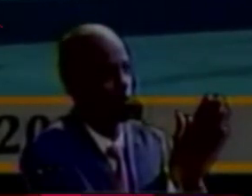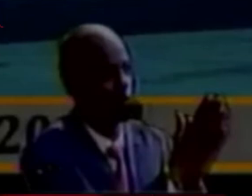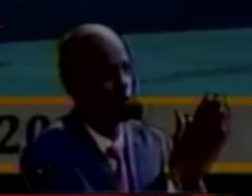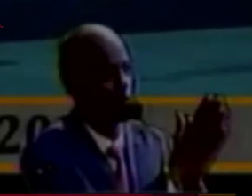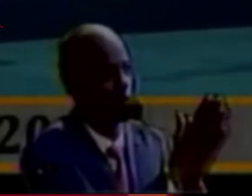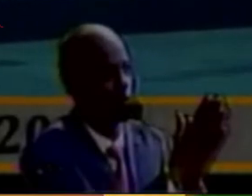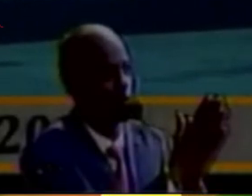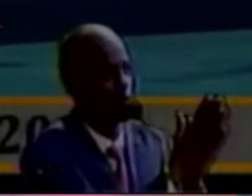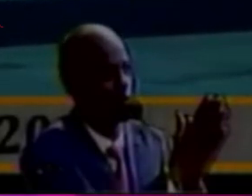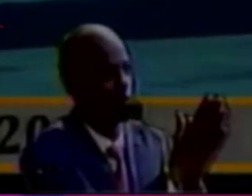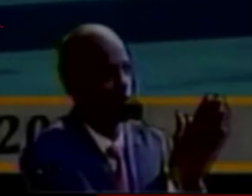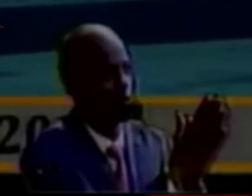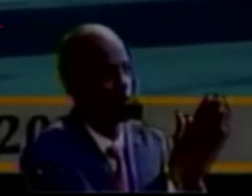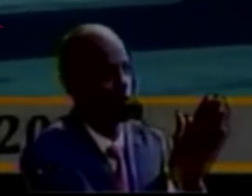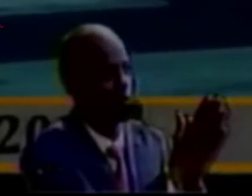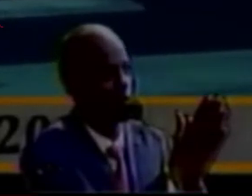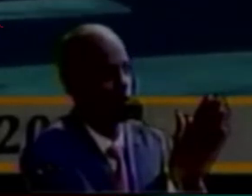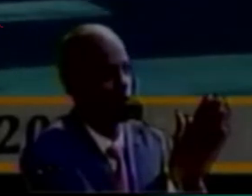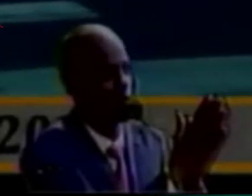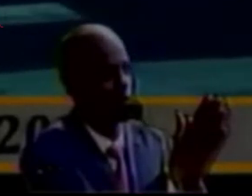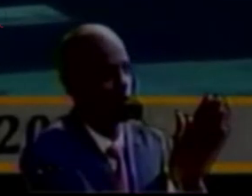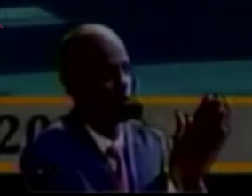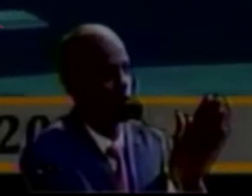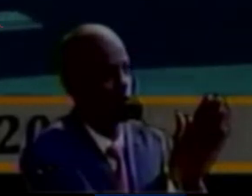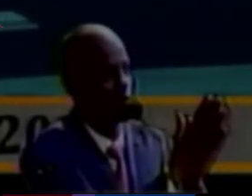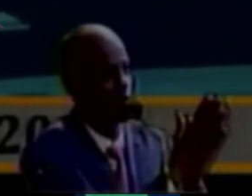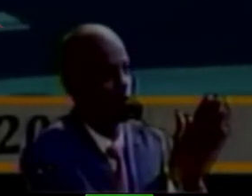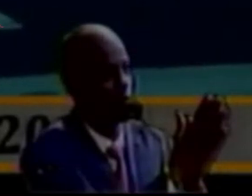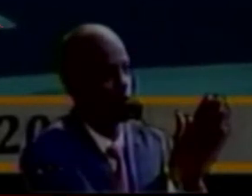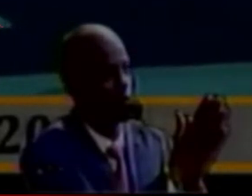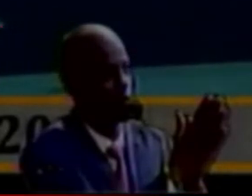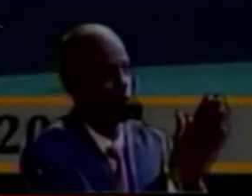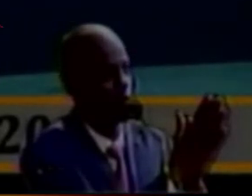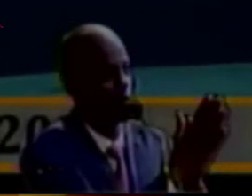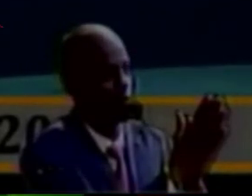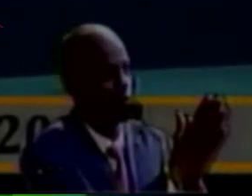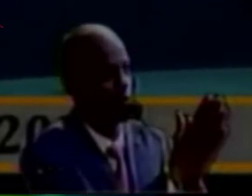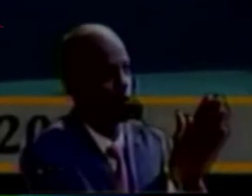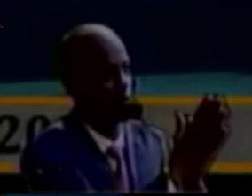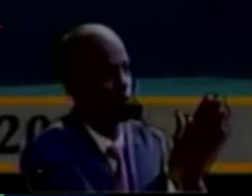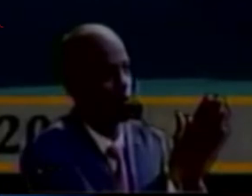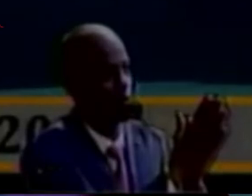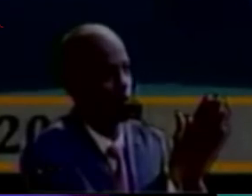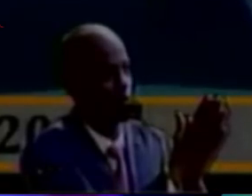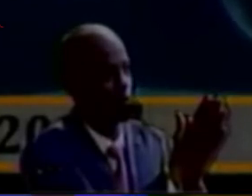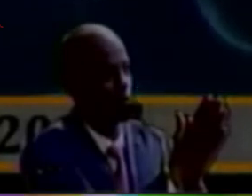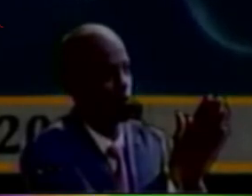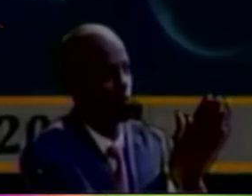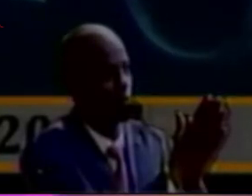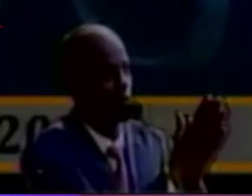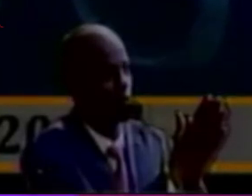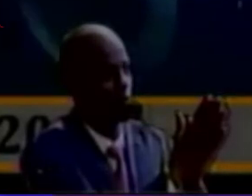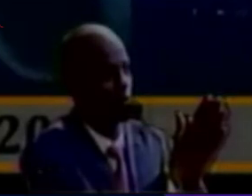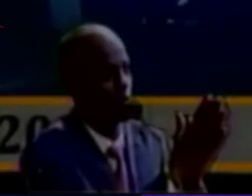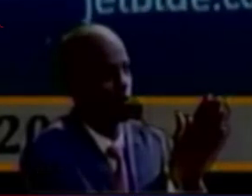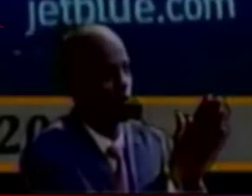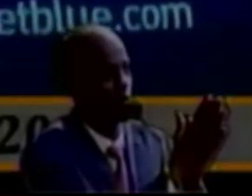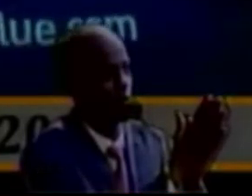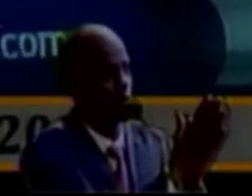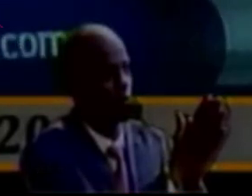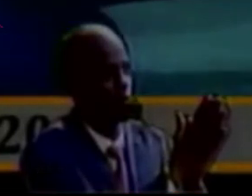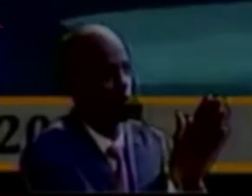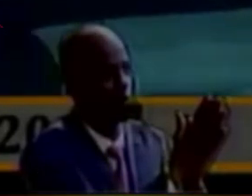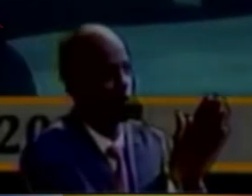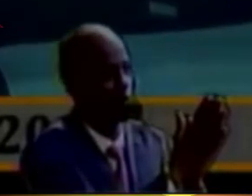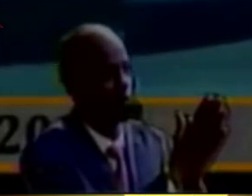you think I'm parler piate. Après, vous connectez avec Mounio et vous voyez pour vos besoins pour vous aller. Vous faites être